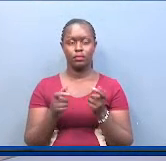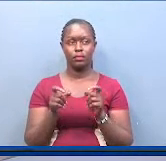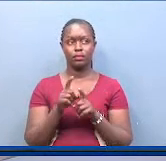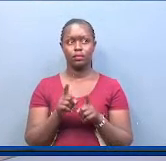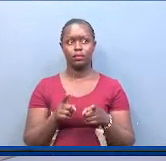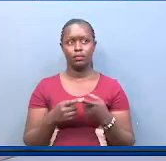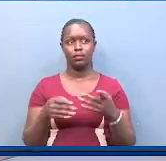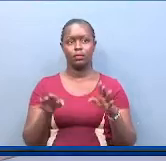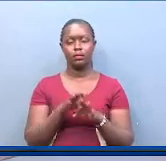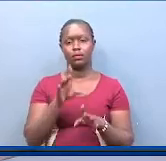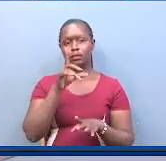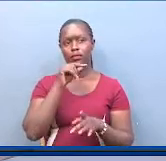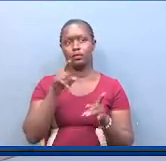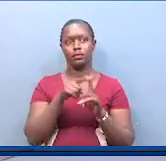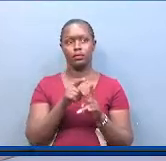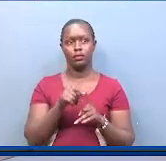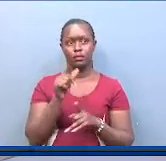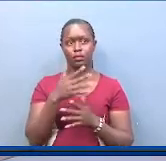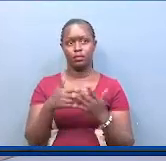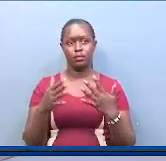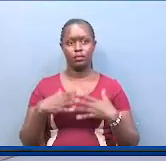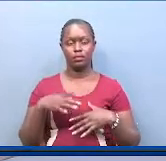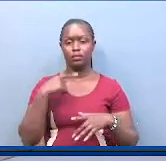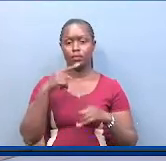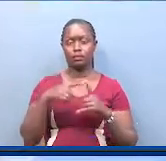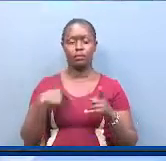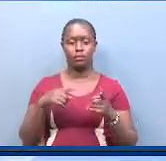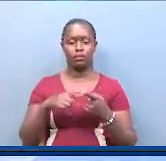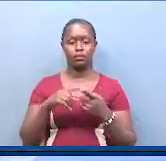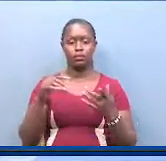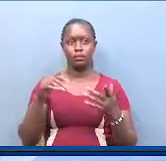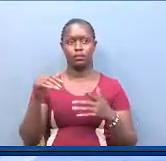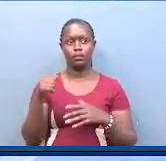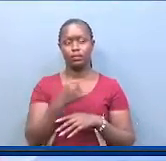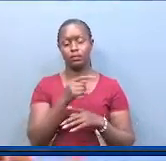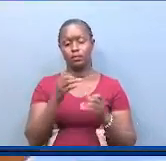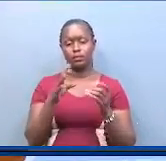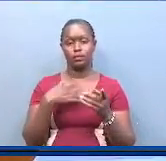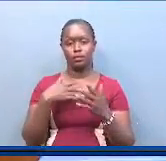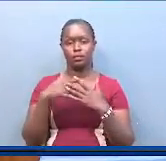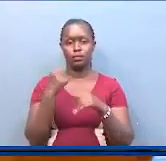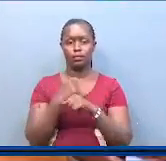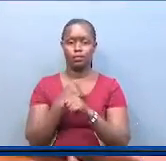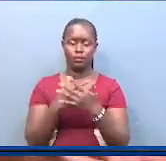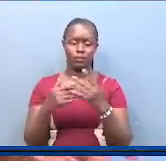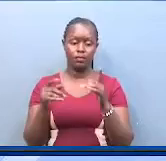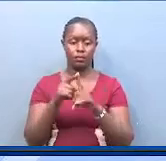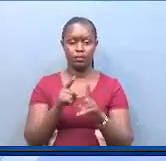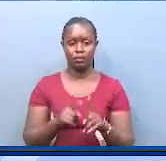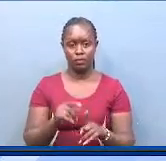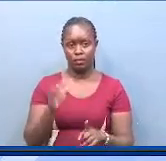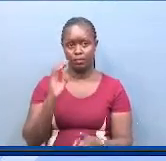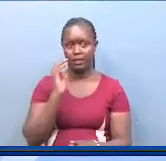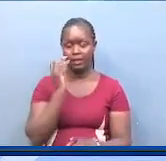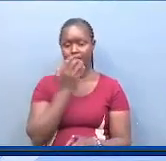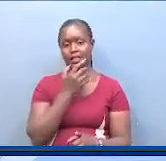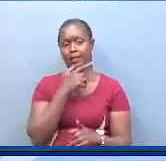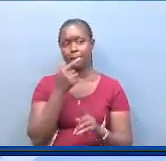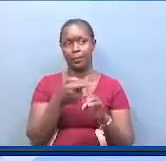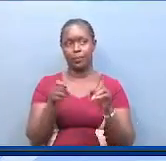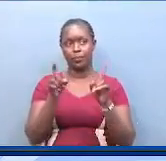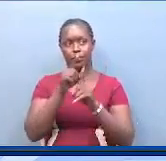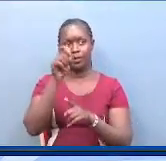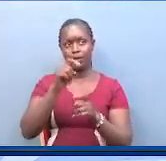Twitter, and the other things that people say in the streets. If you want to convict even Rigathi Gachagua or William Ruto, you